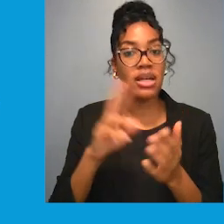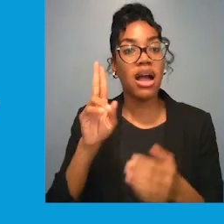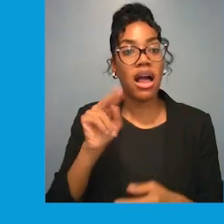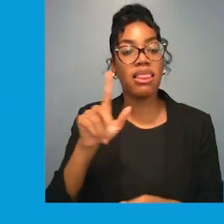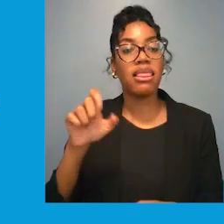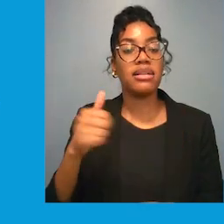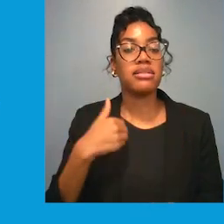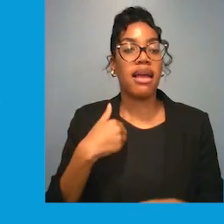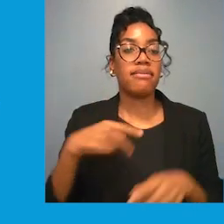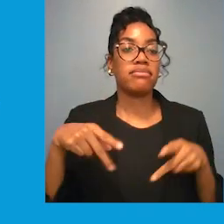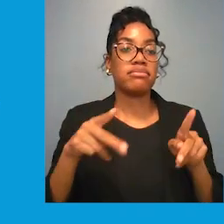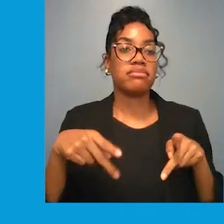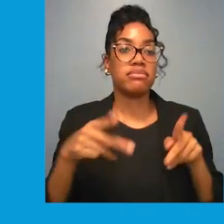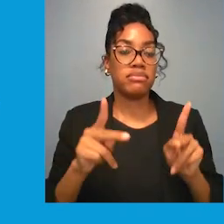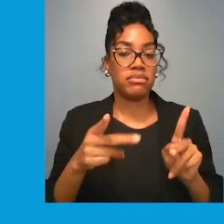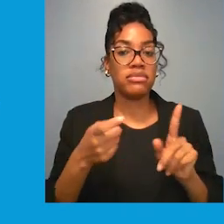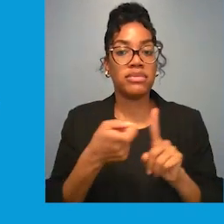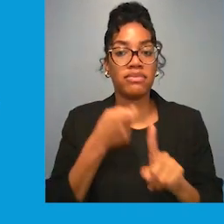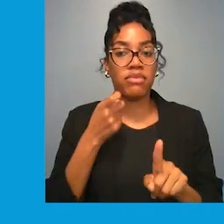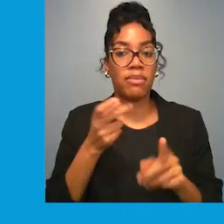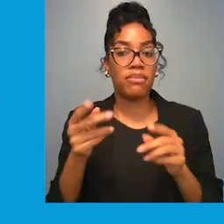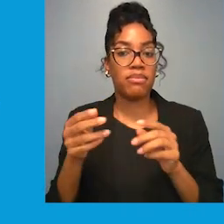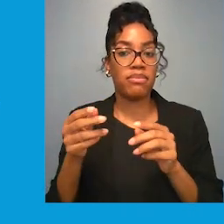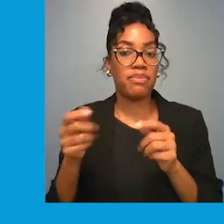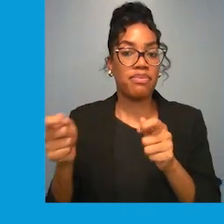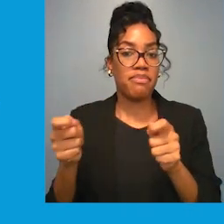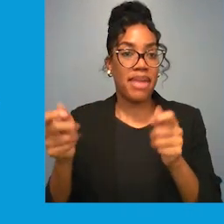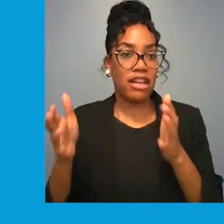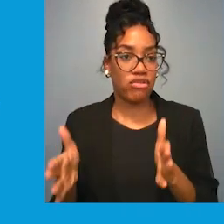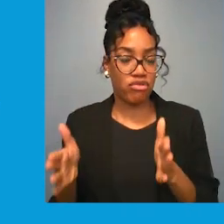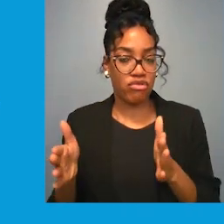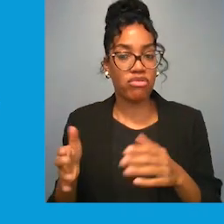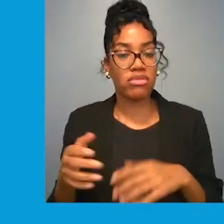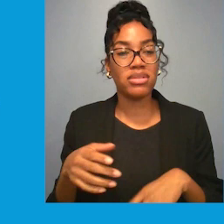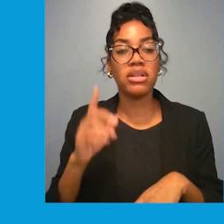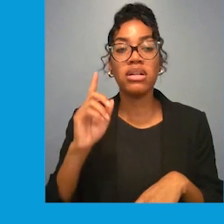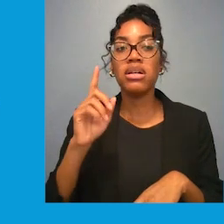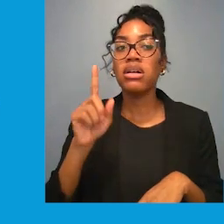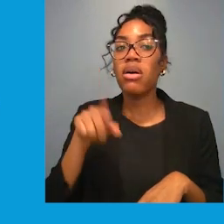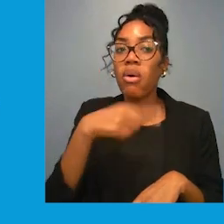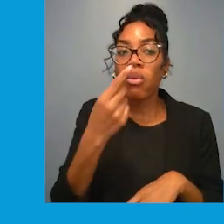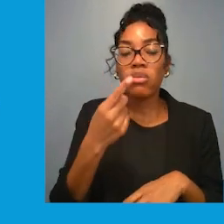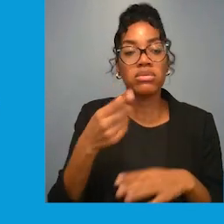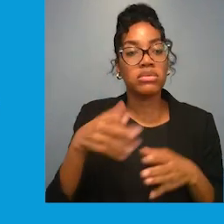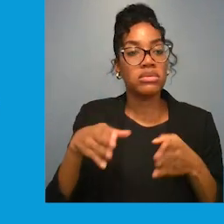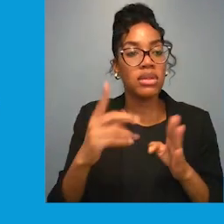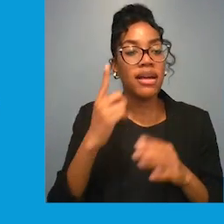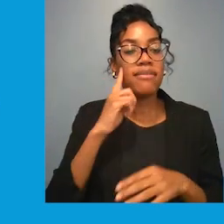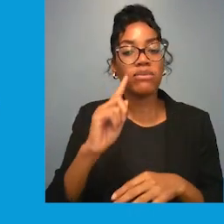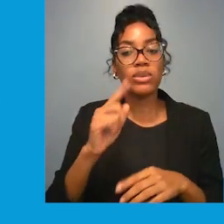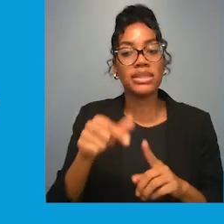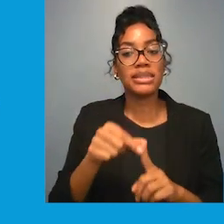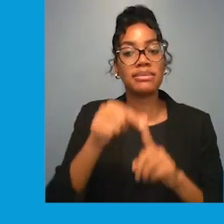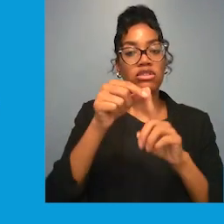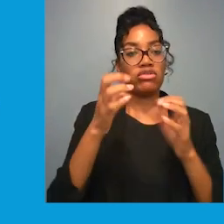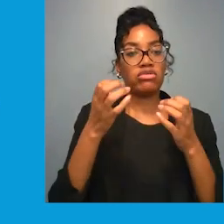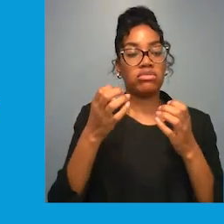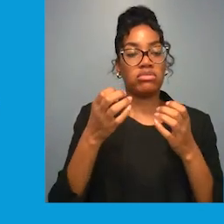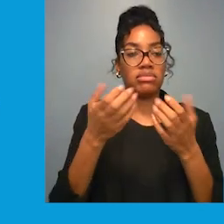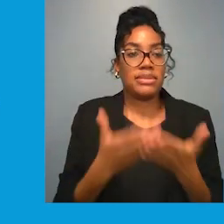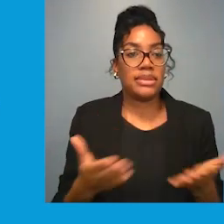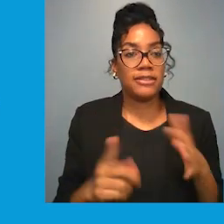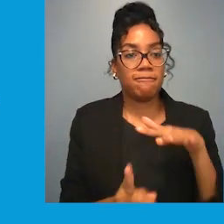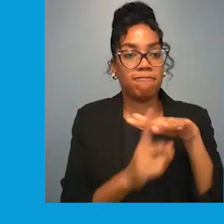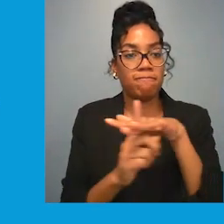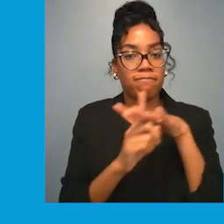in response to exceptional life events. So all of these just take into consideration as you move through the application